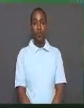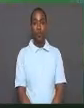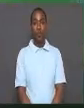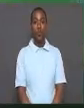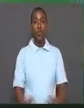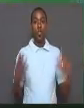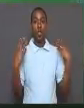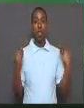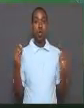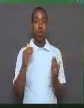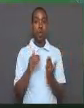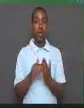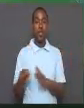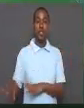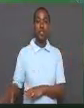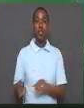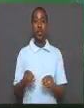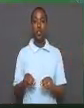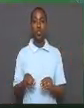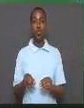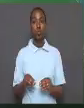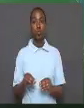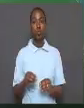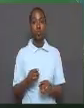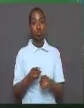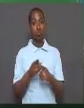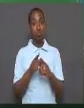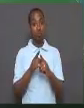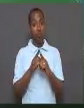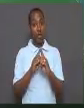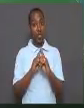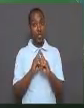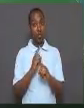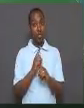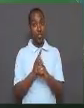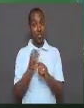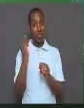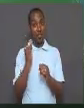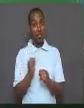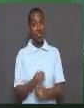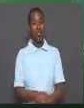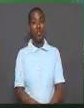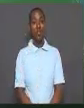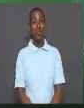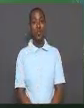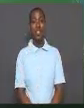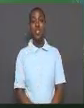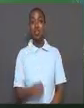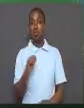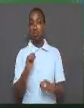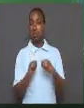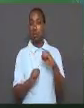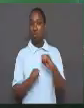Hello again, students. Were you able to complete your drawing? Let us compare